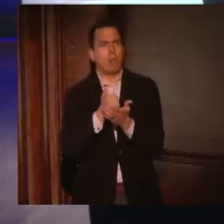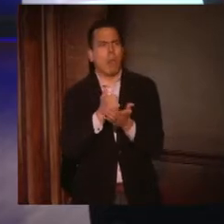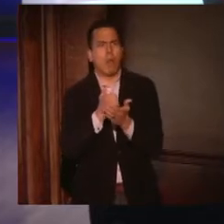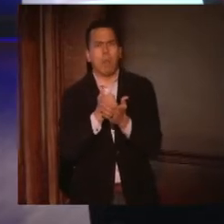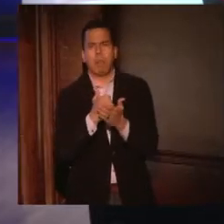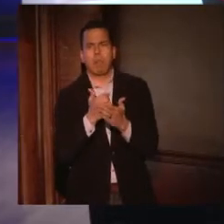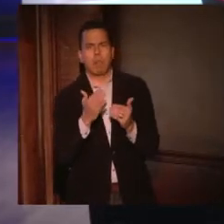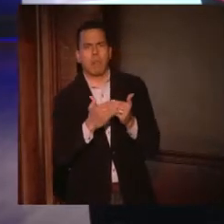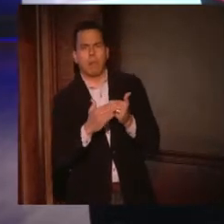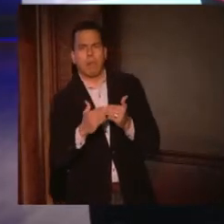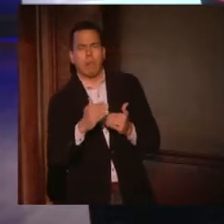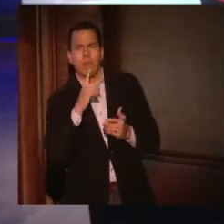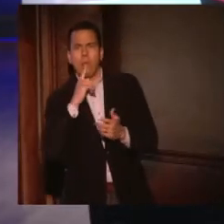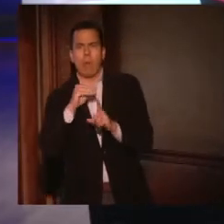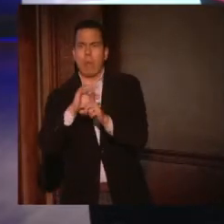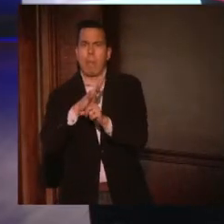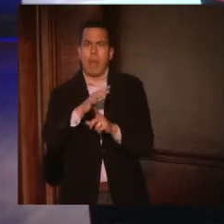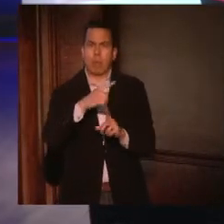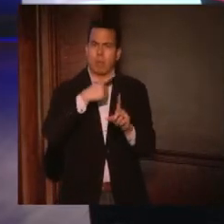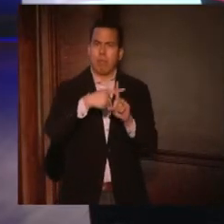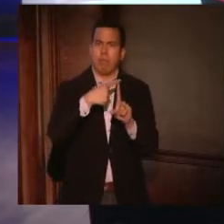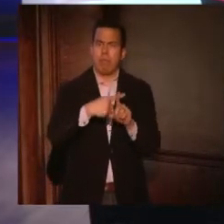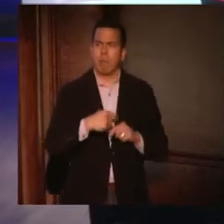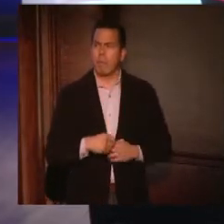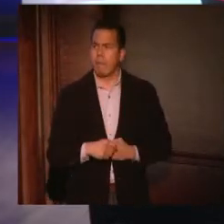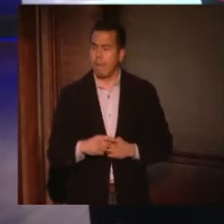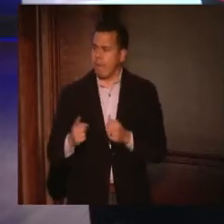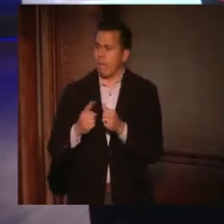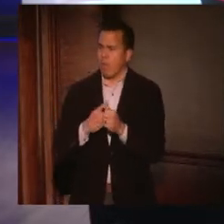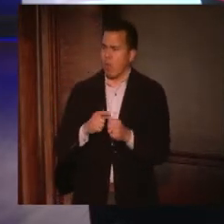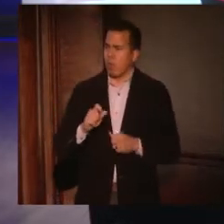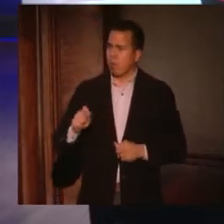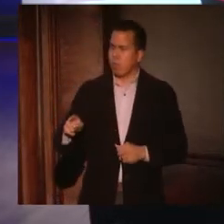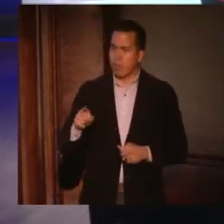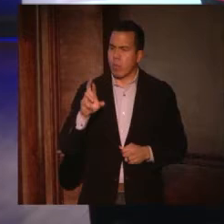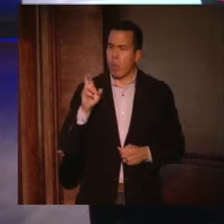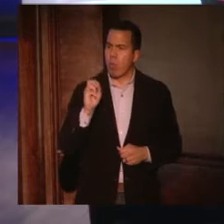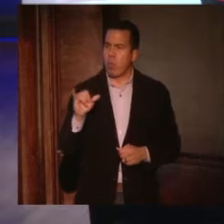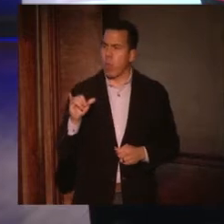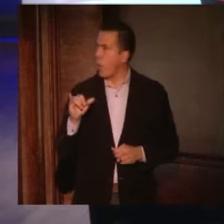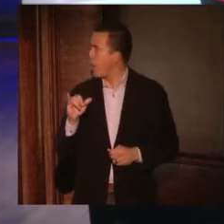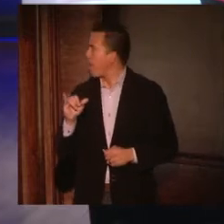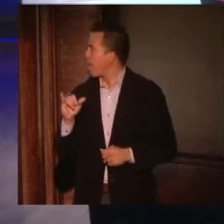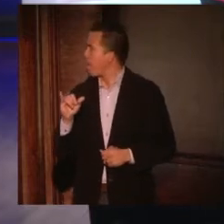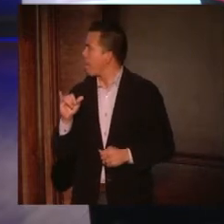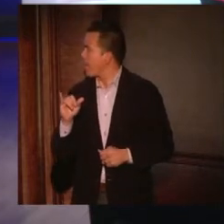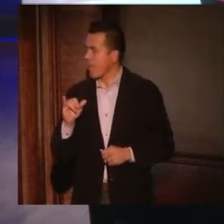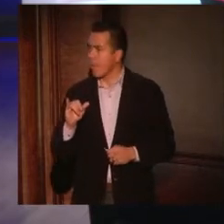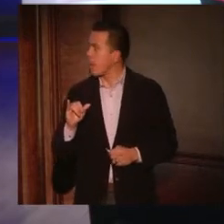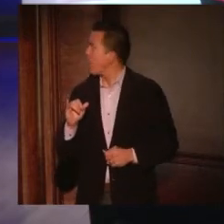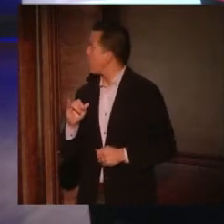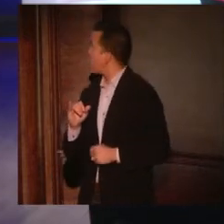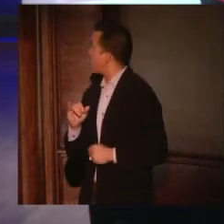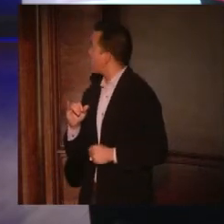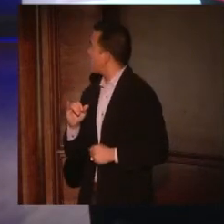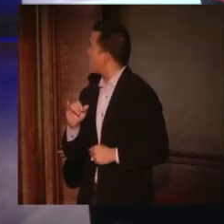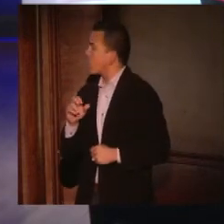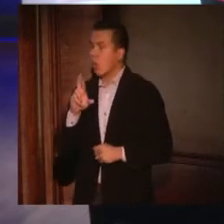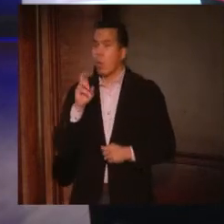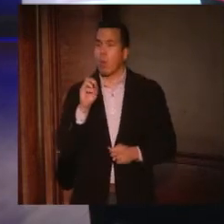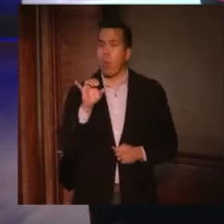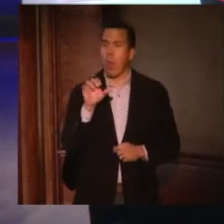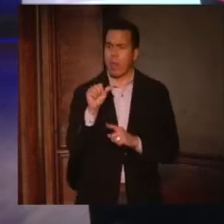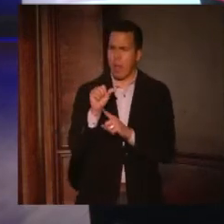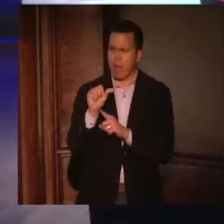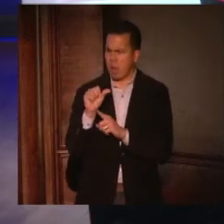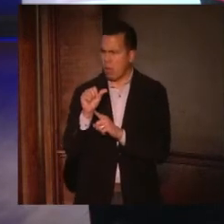that, I'd probably like to start with Roya. You used to have an incredible story about how you got all the way into using Bitcoin and blockchain. So